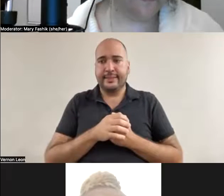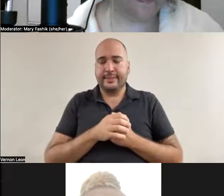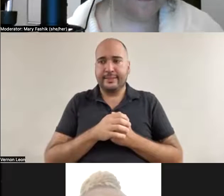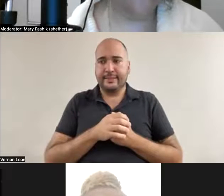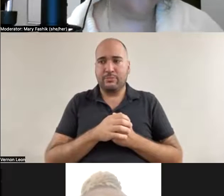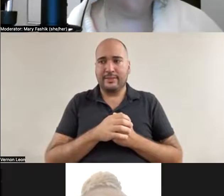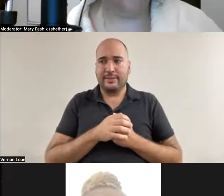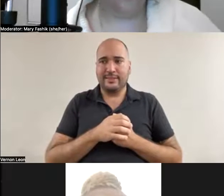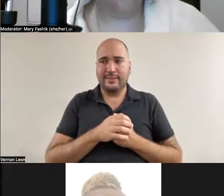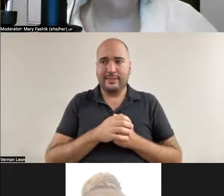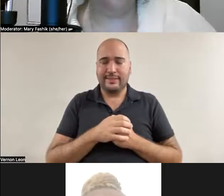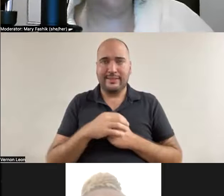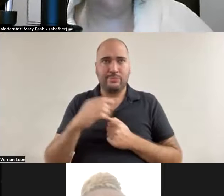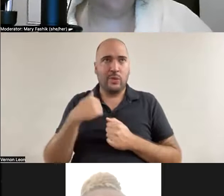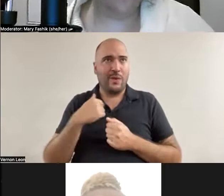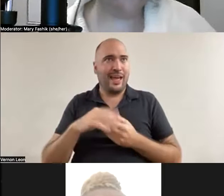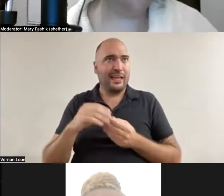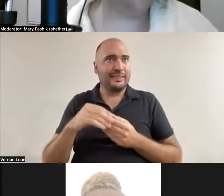So I think that